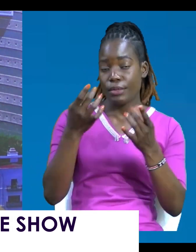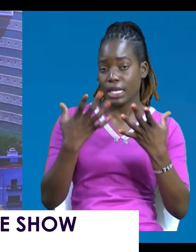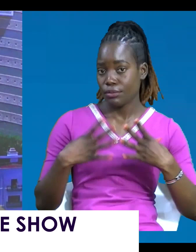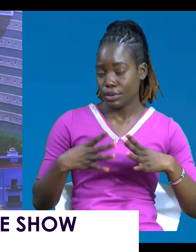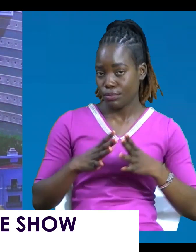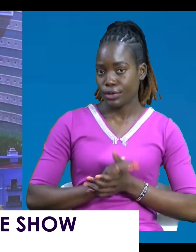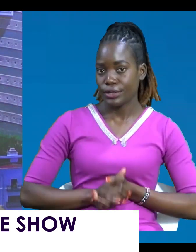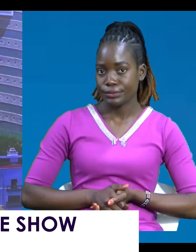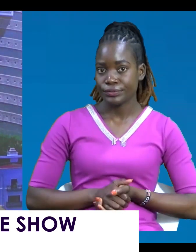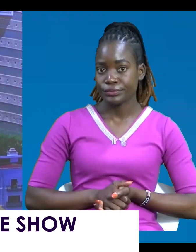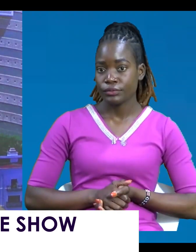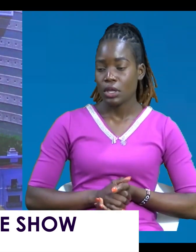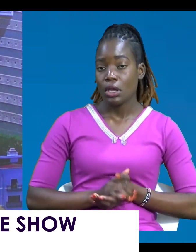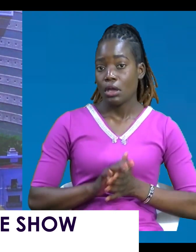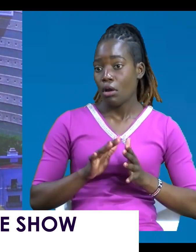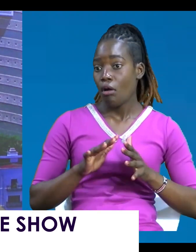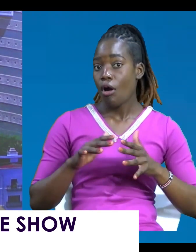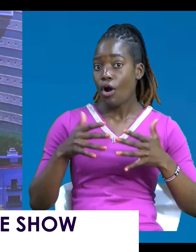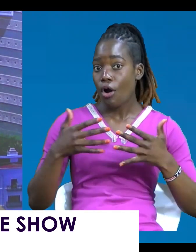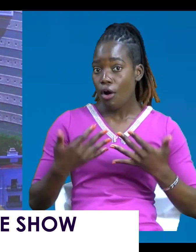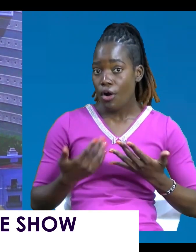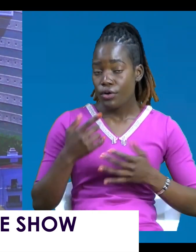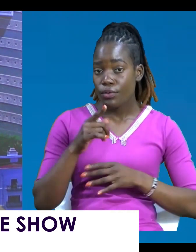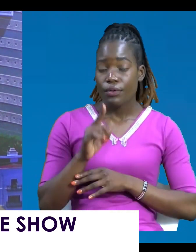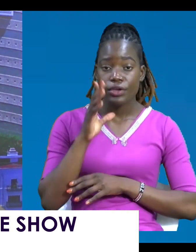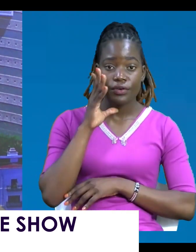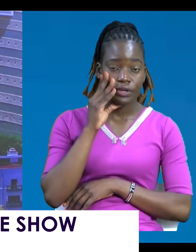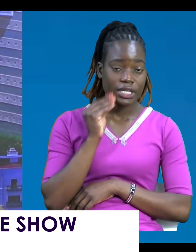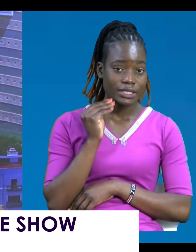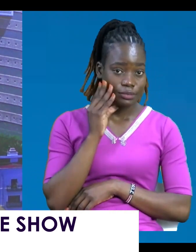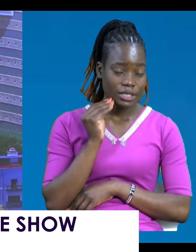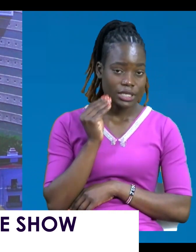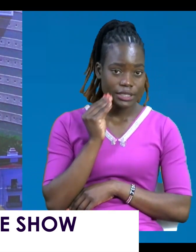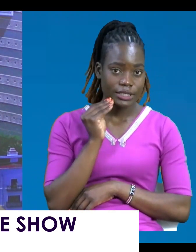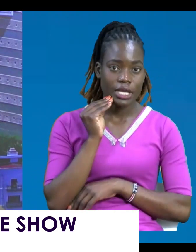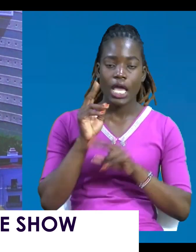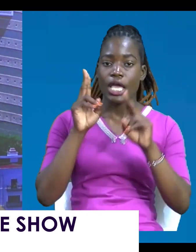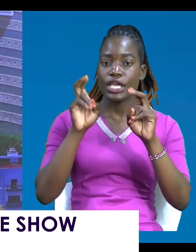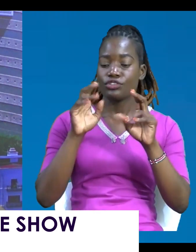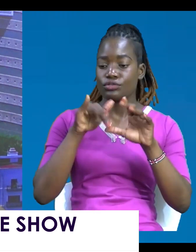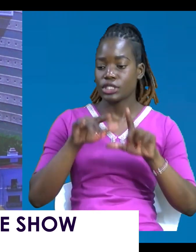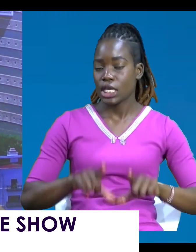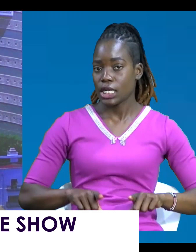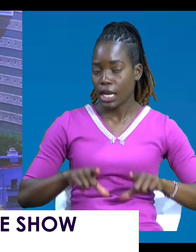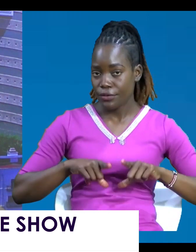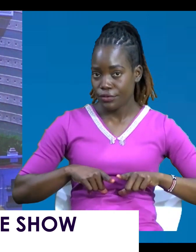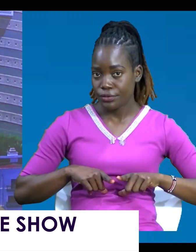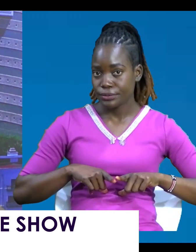us. Probably you've been through some issues of life.